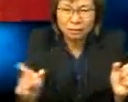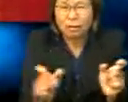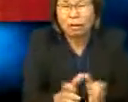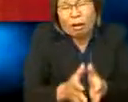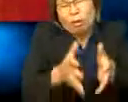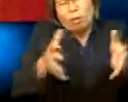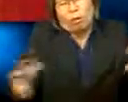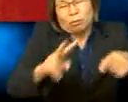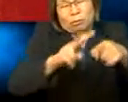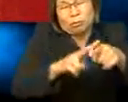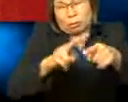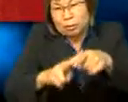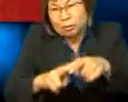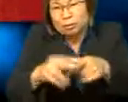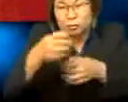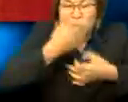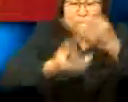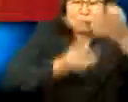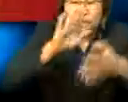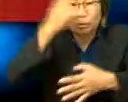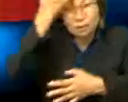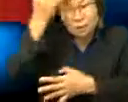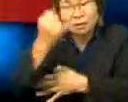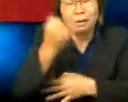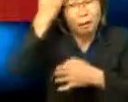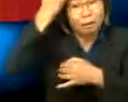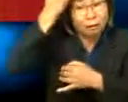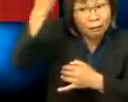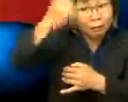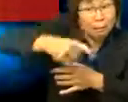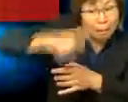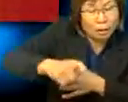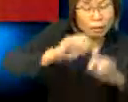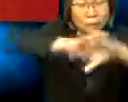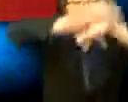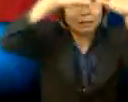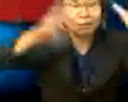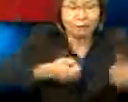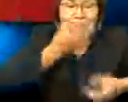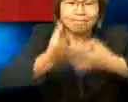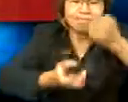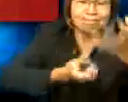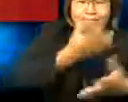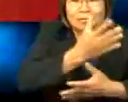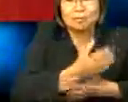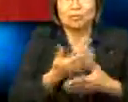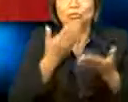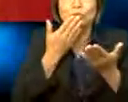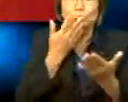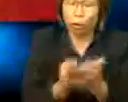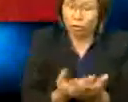to express your ideas. Ideas must be clearly expressed well presented and